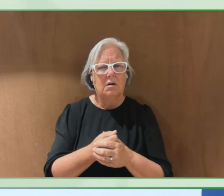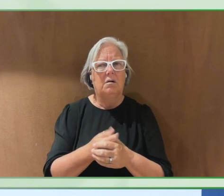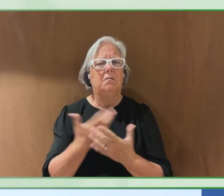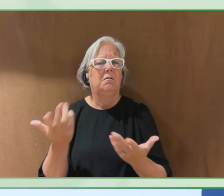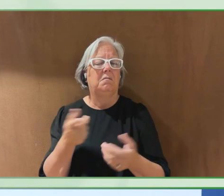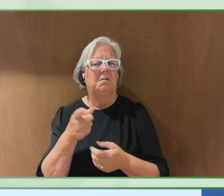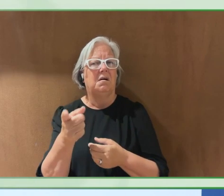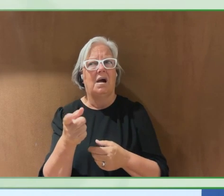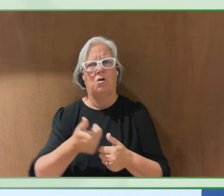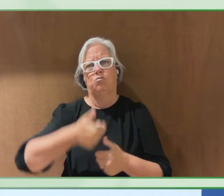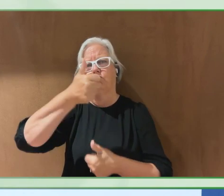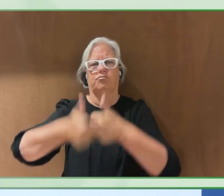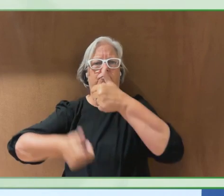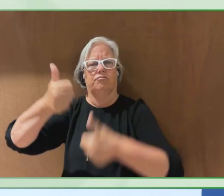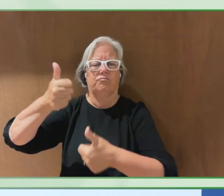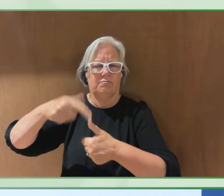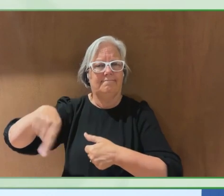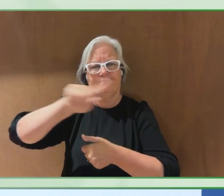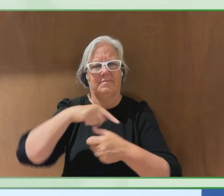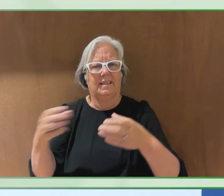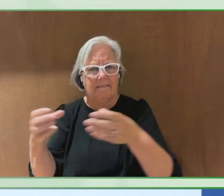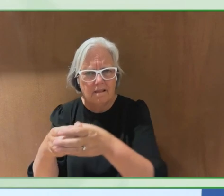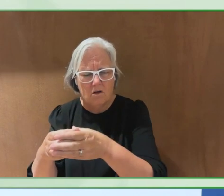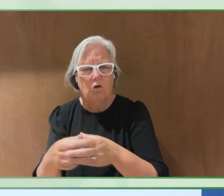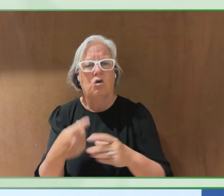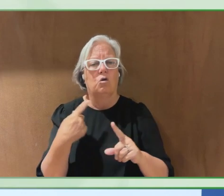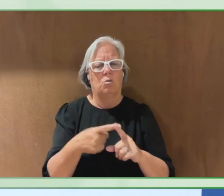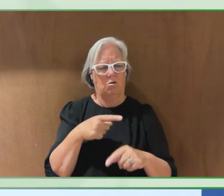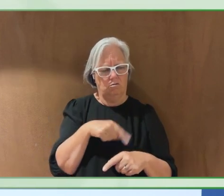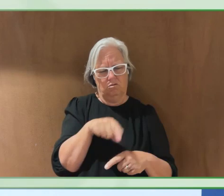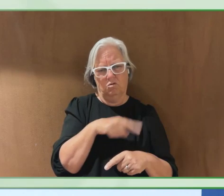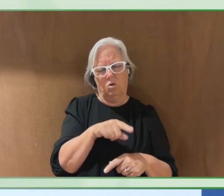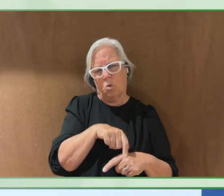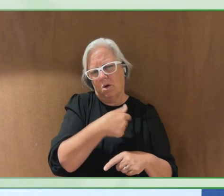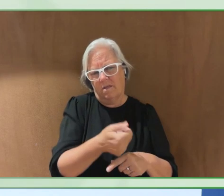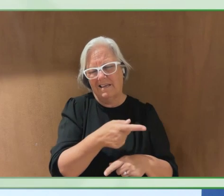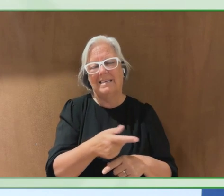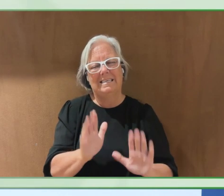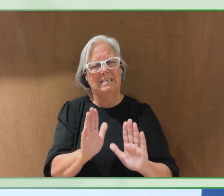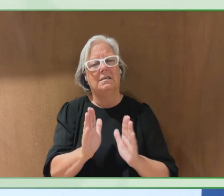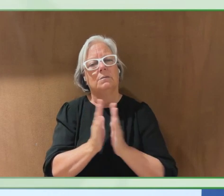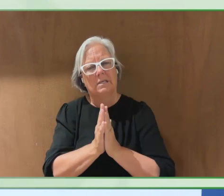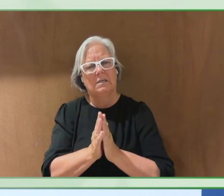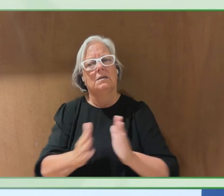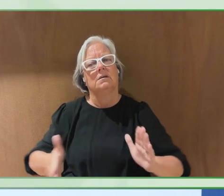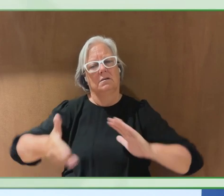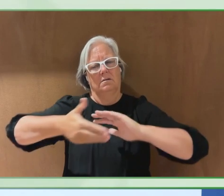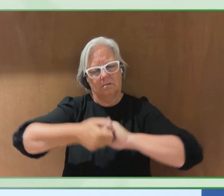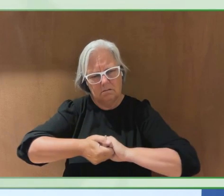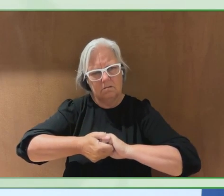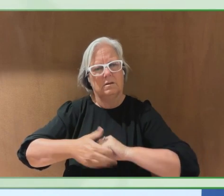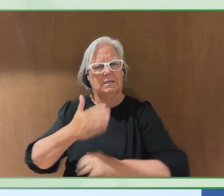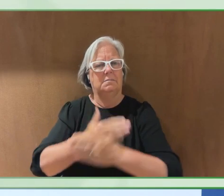teams, and their teams to cooperate with our clients. And the main result of